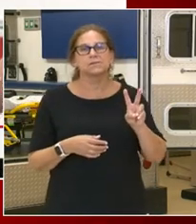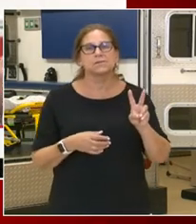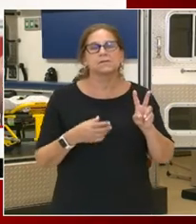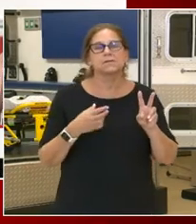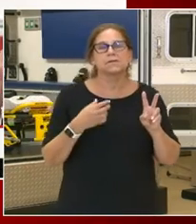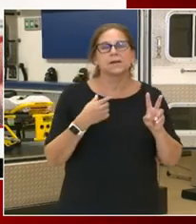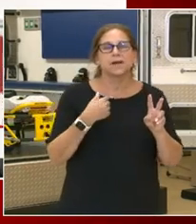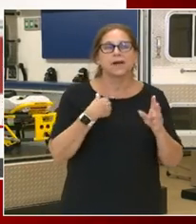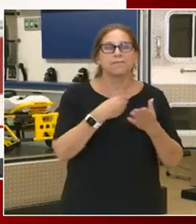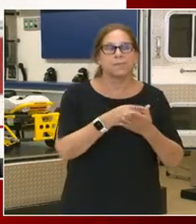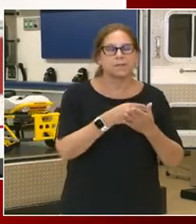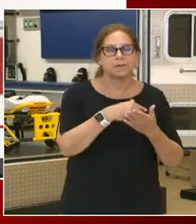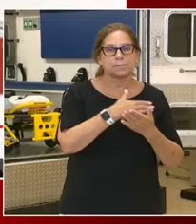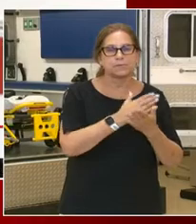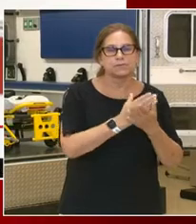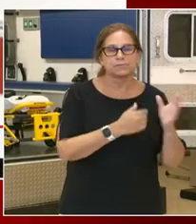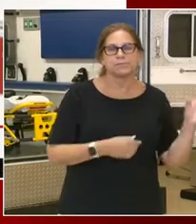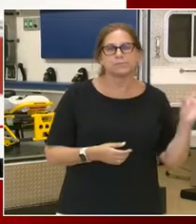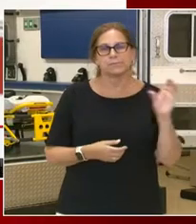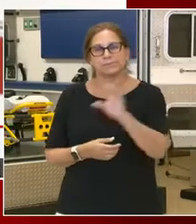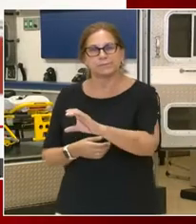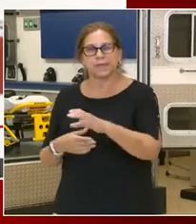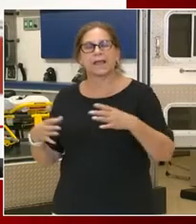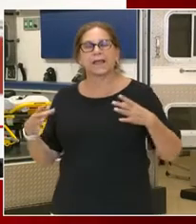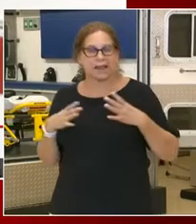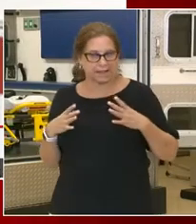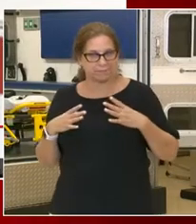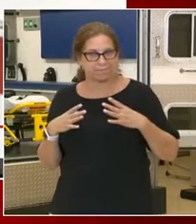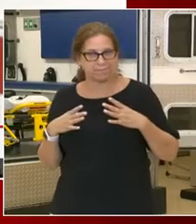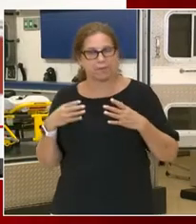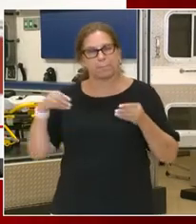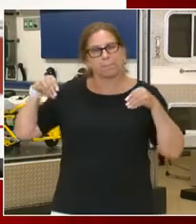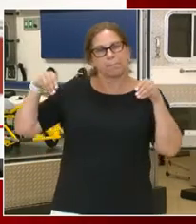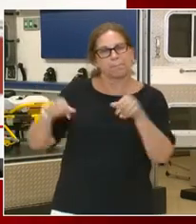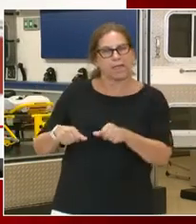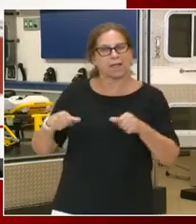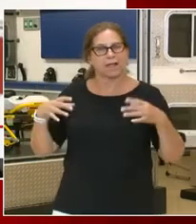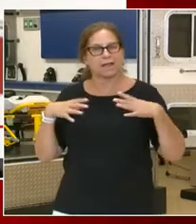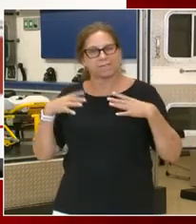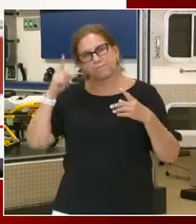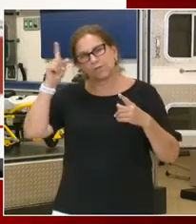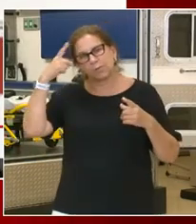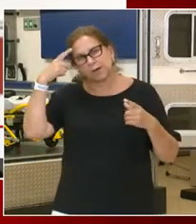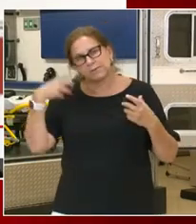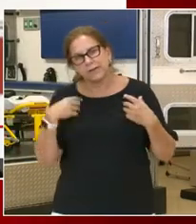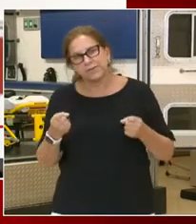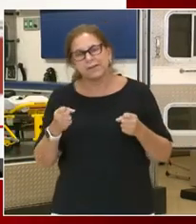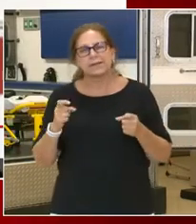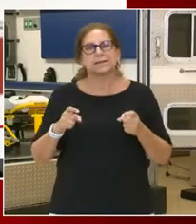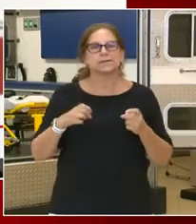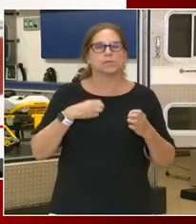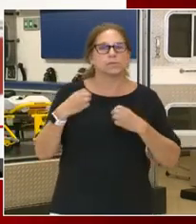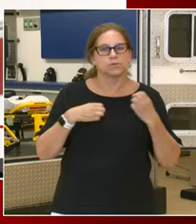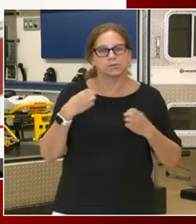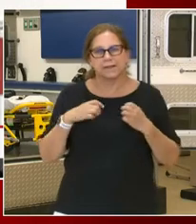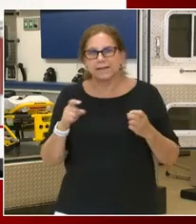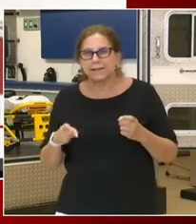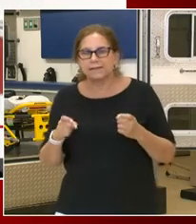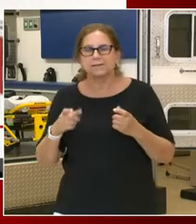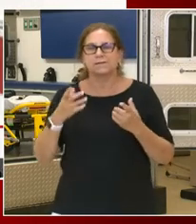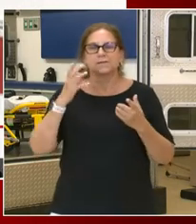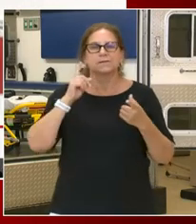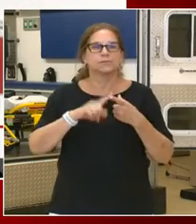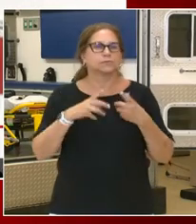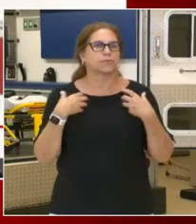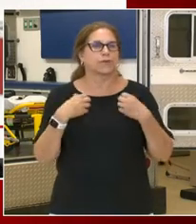we should really be proud of. They're part of our collective DC values, and I'm super excited to see them come to